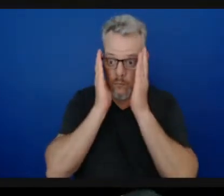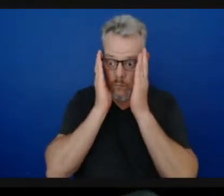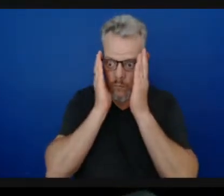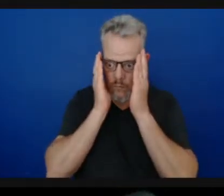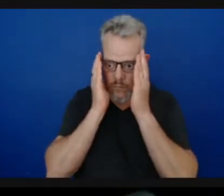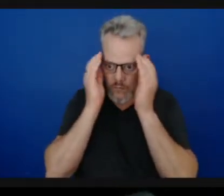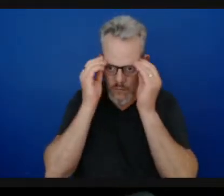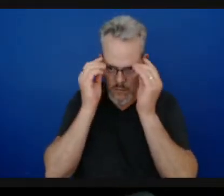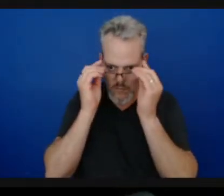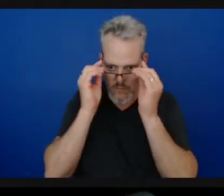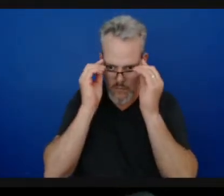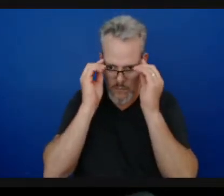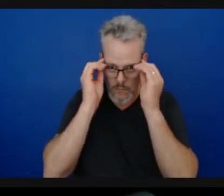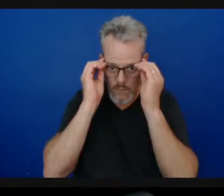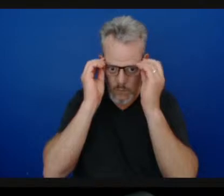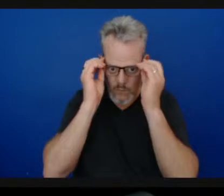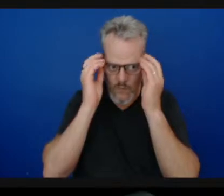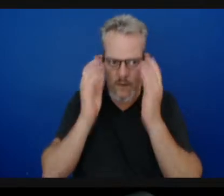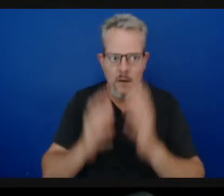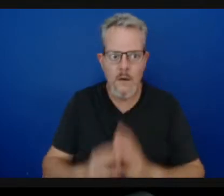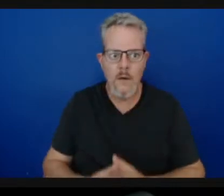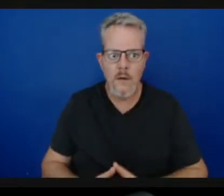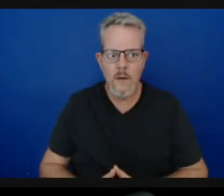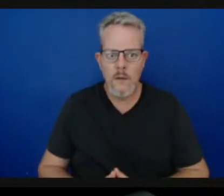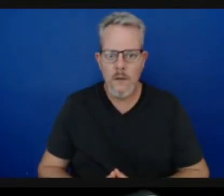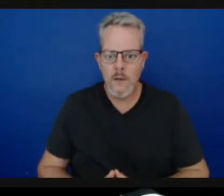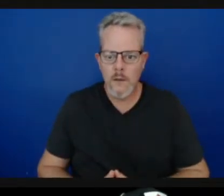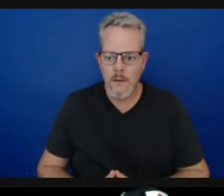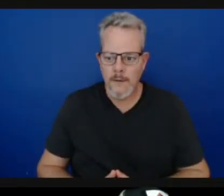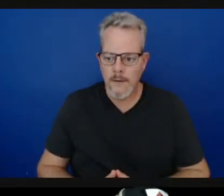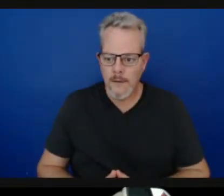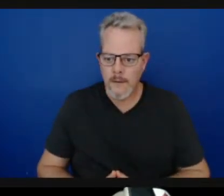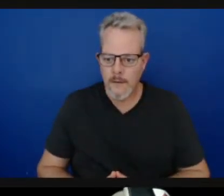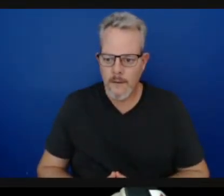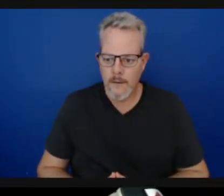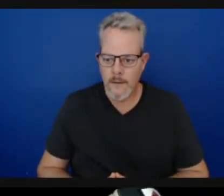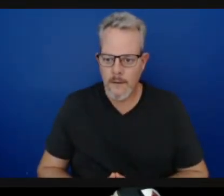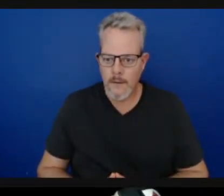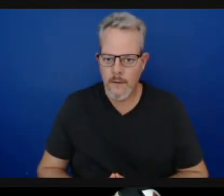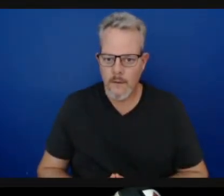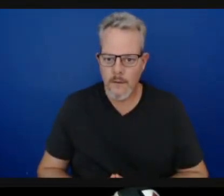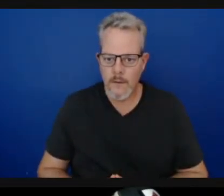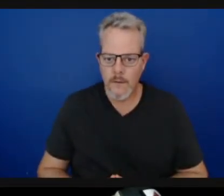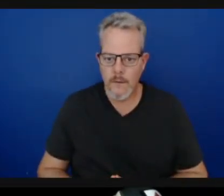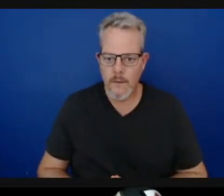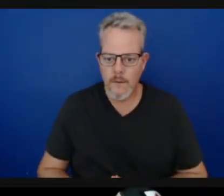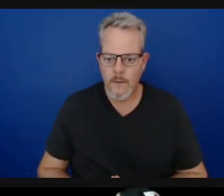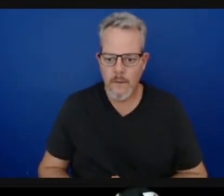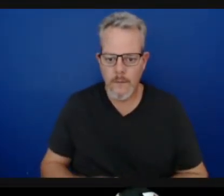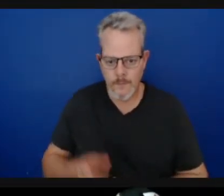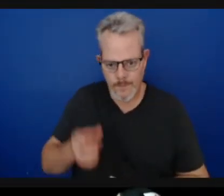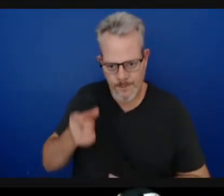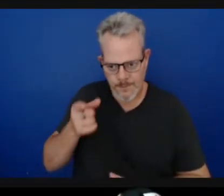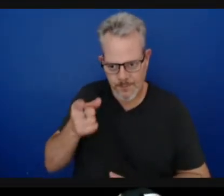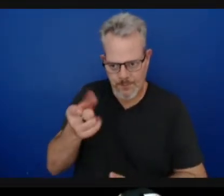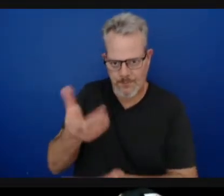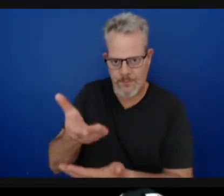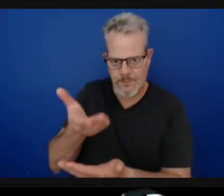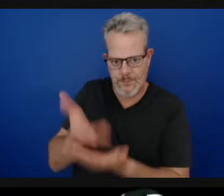This one shows lava itself in the